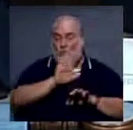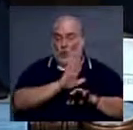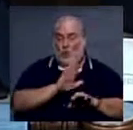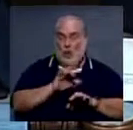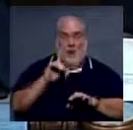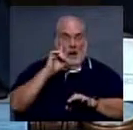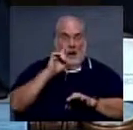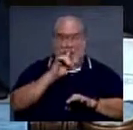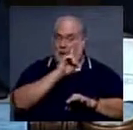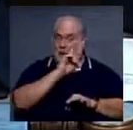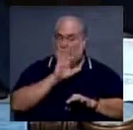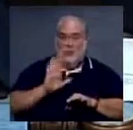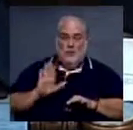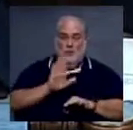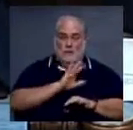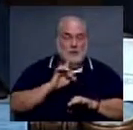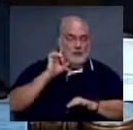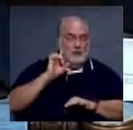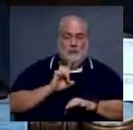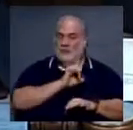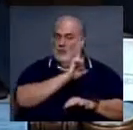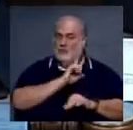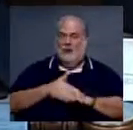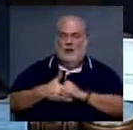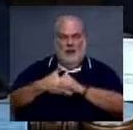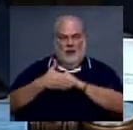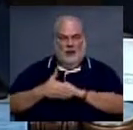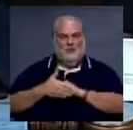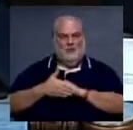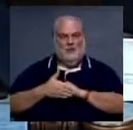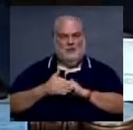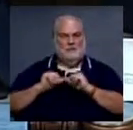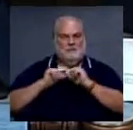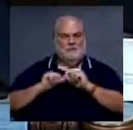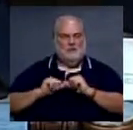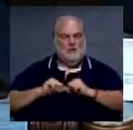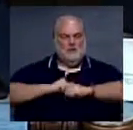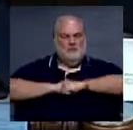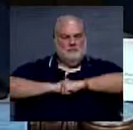us make sure that we keep our streets safe and we have a great place to live. So